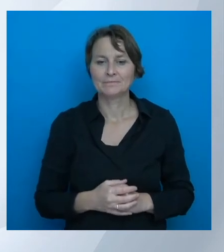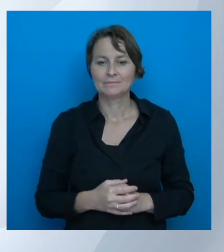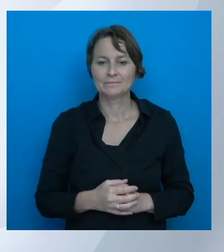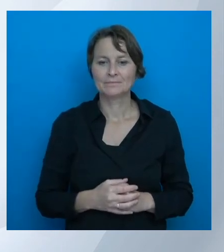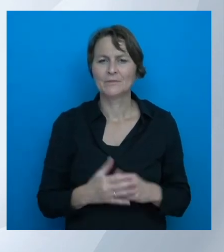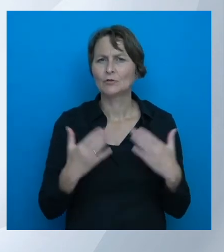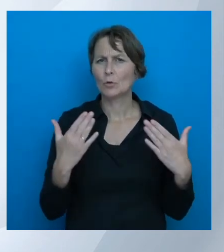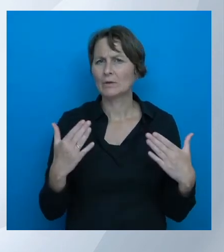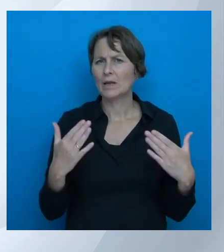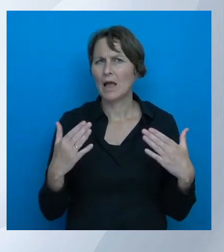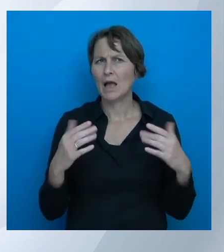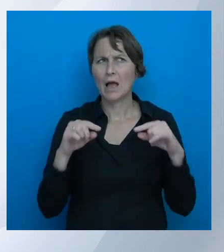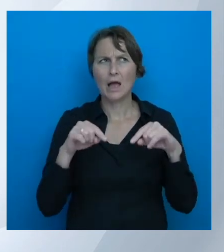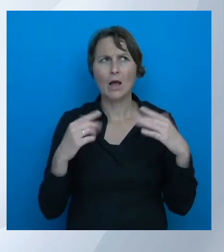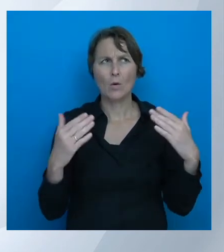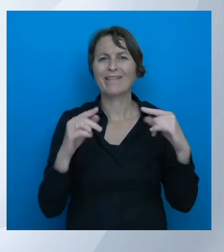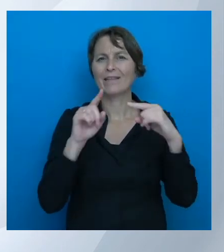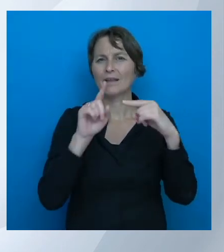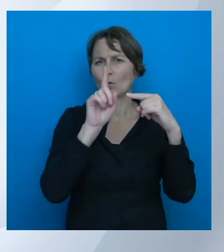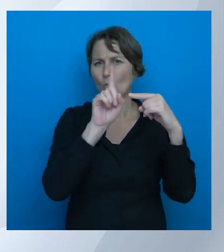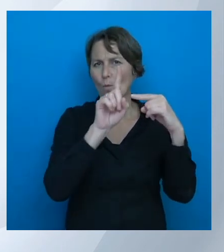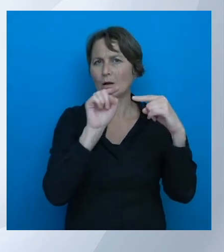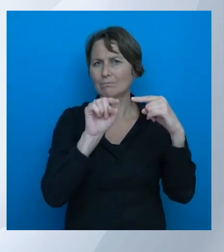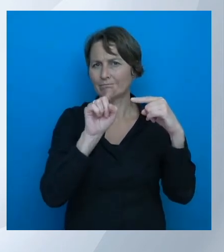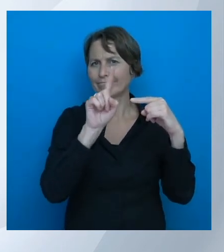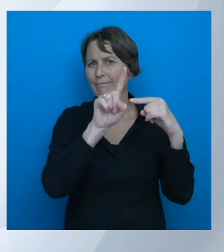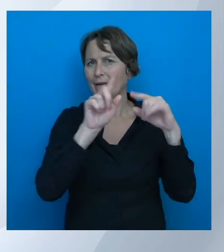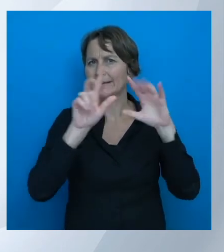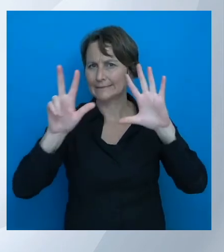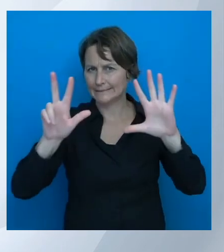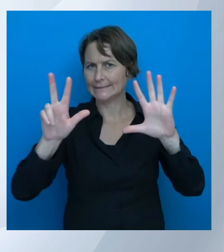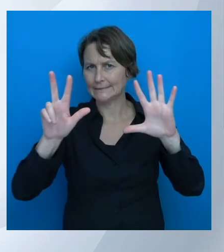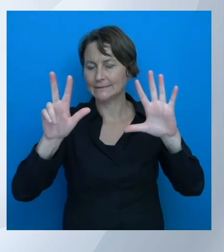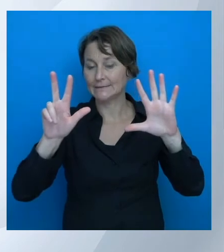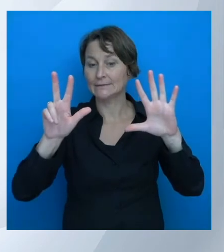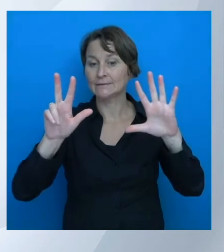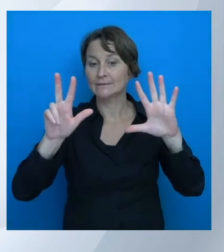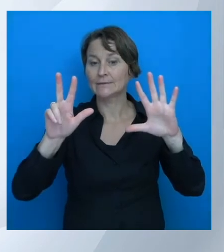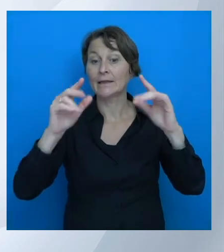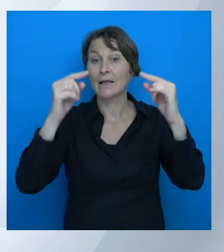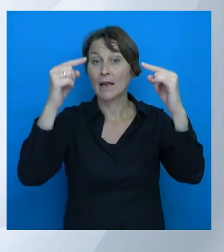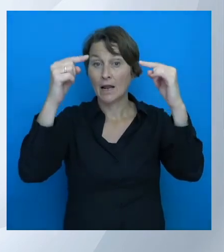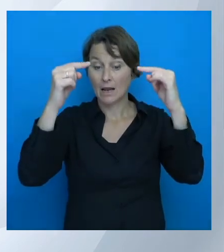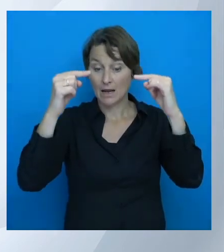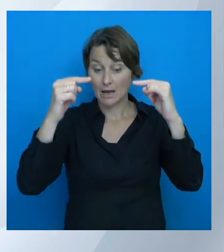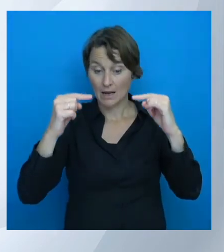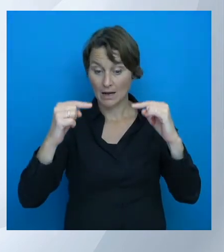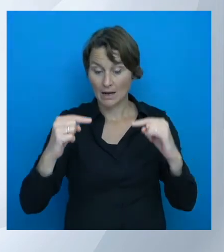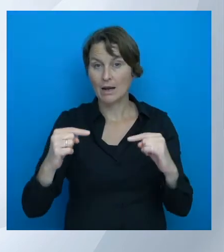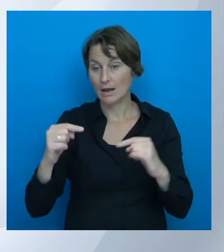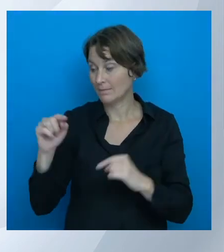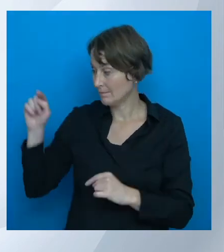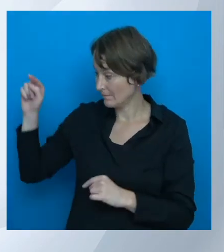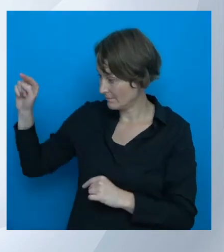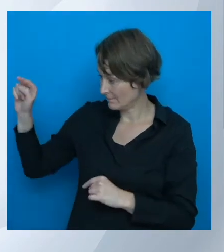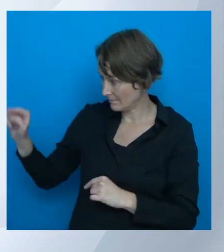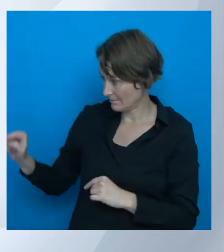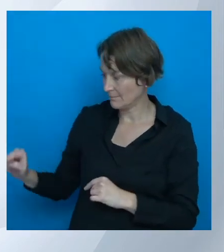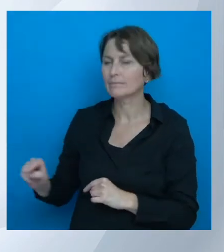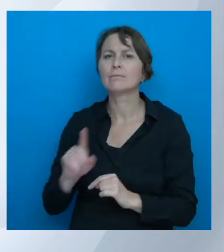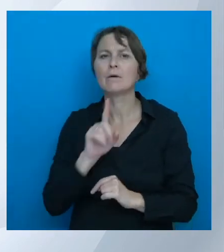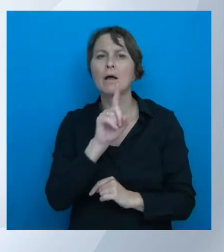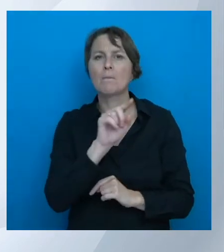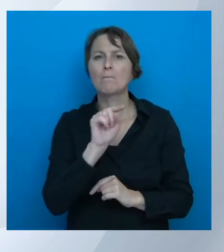1.18, I believe. That's the latest stable. And they go up to 1.22 with upcoming spec changes.